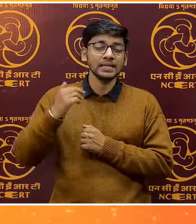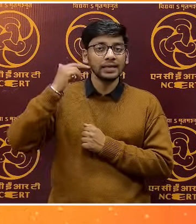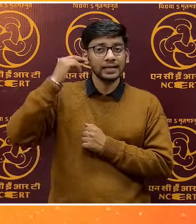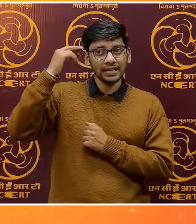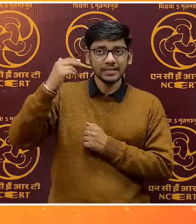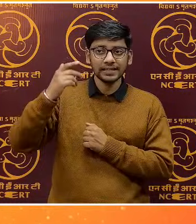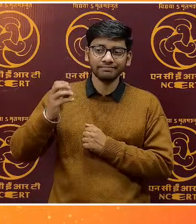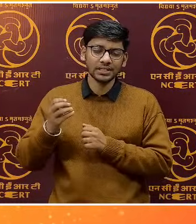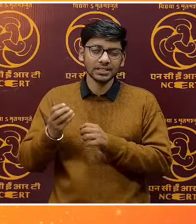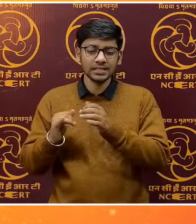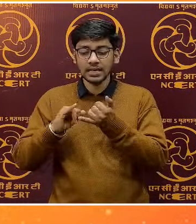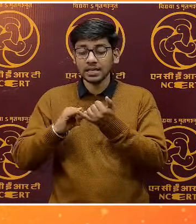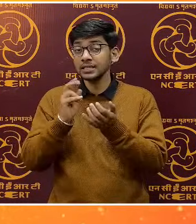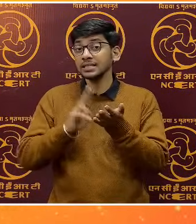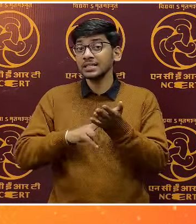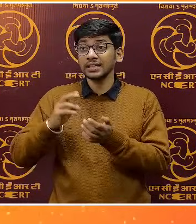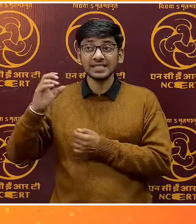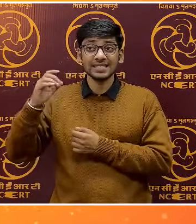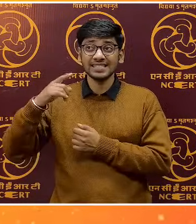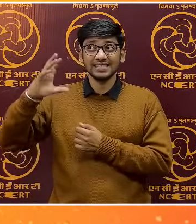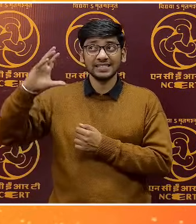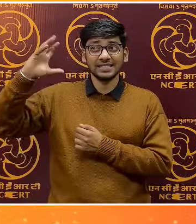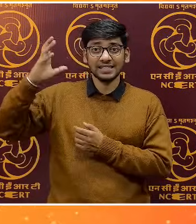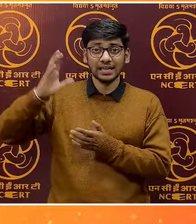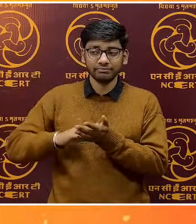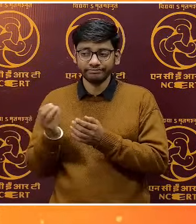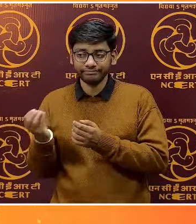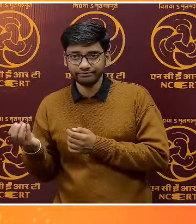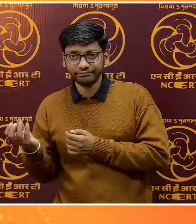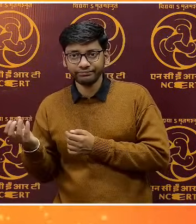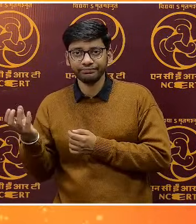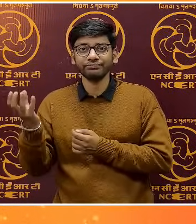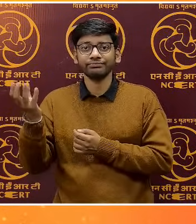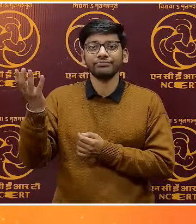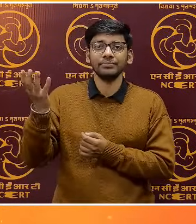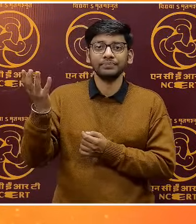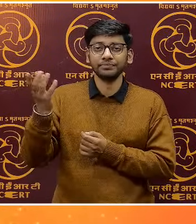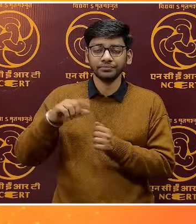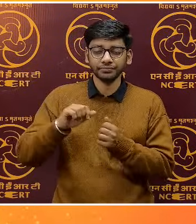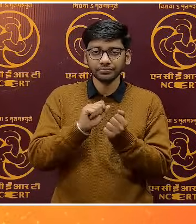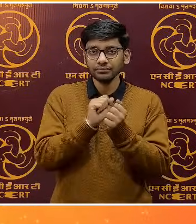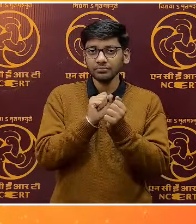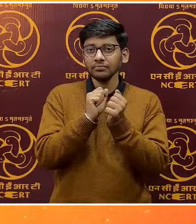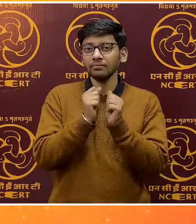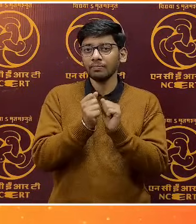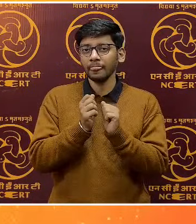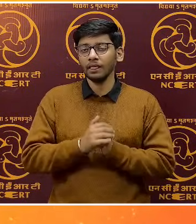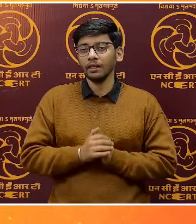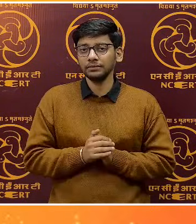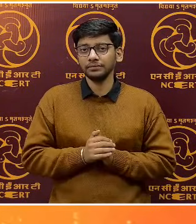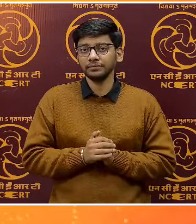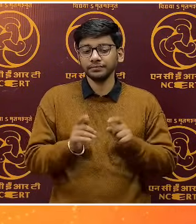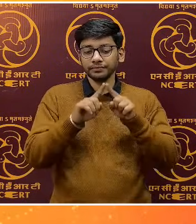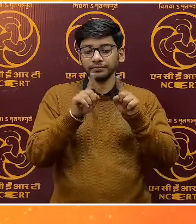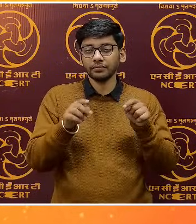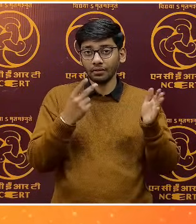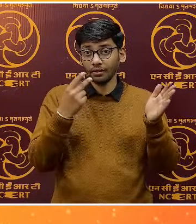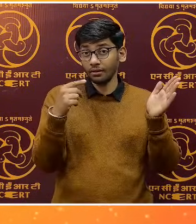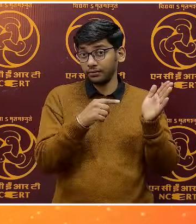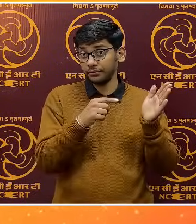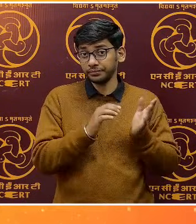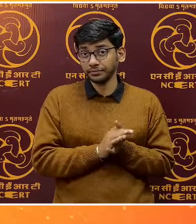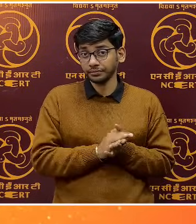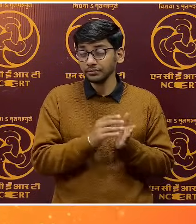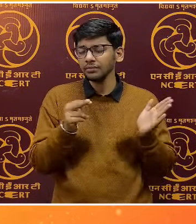up. So it's morning time. She'll use good morning. Okay, change of the scene, right? Next we'll take this